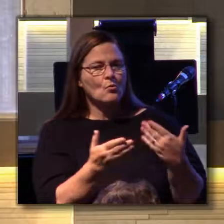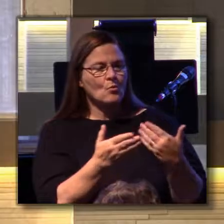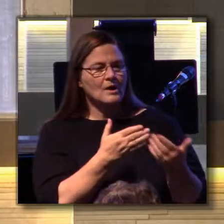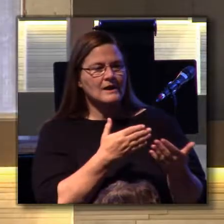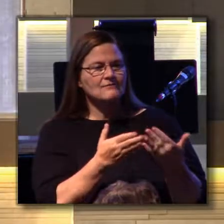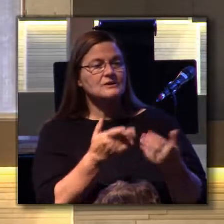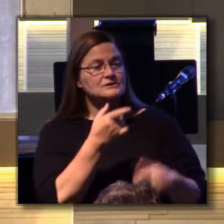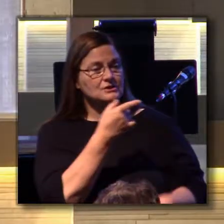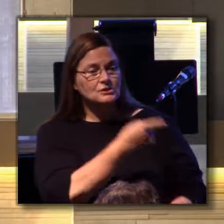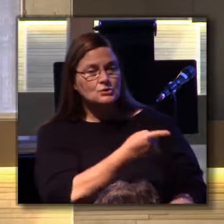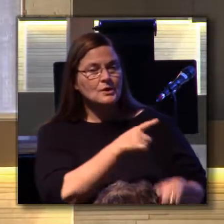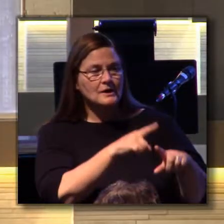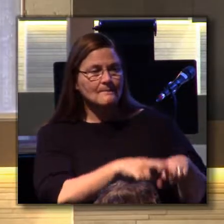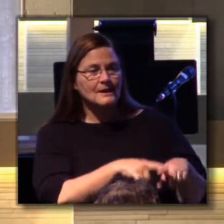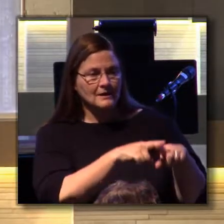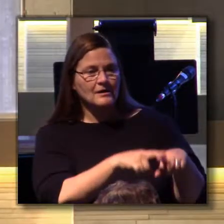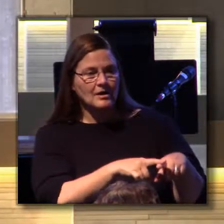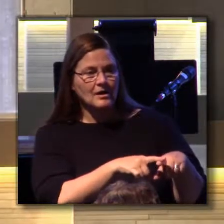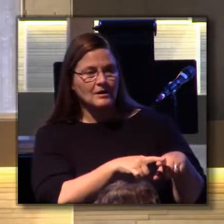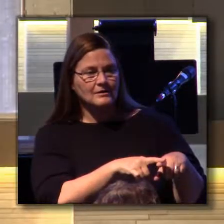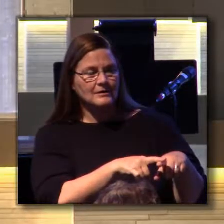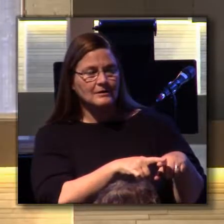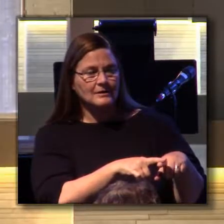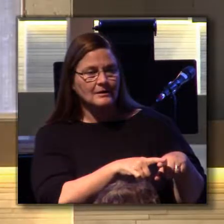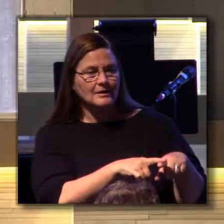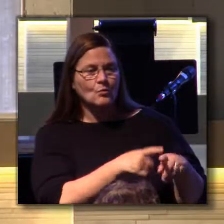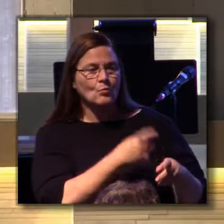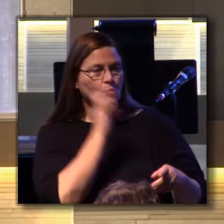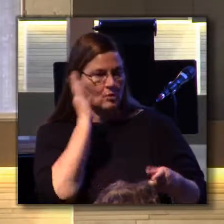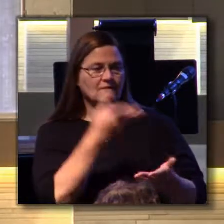are relying on will fail